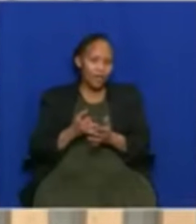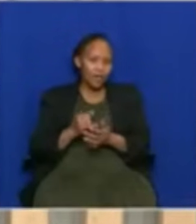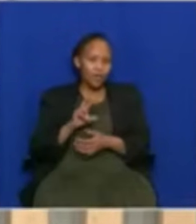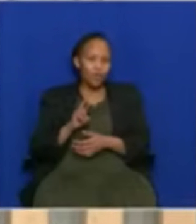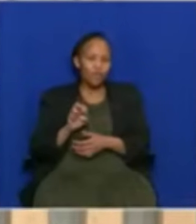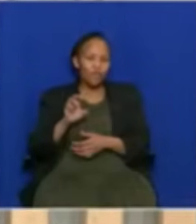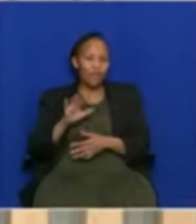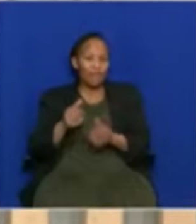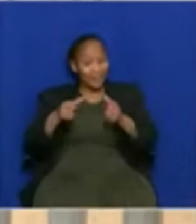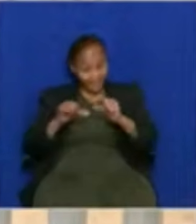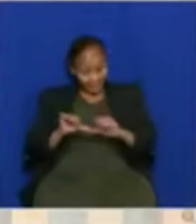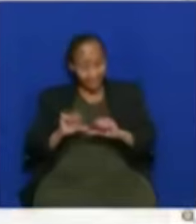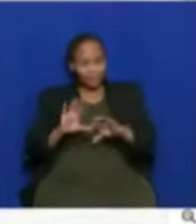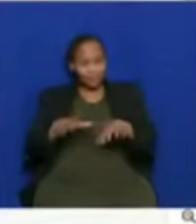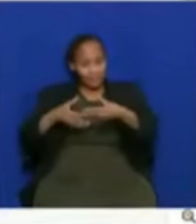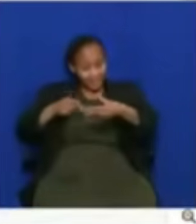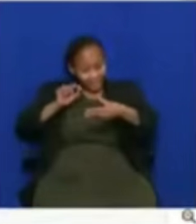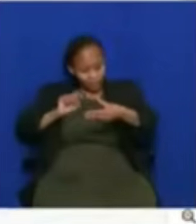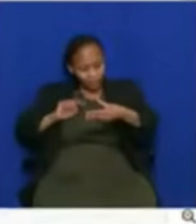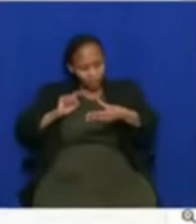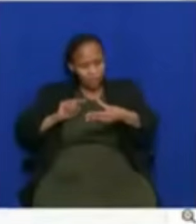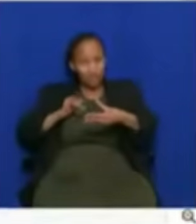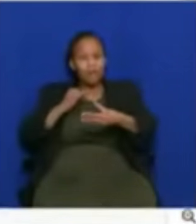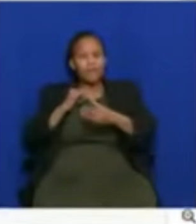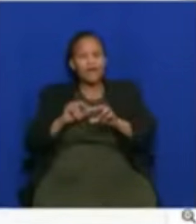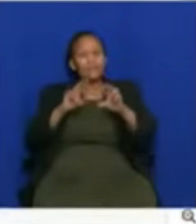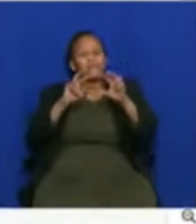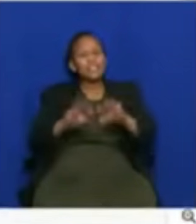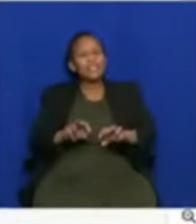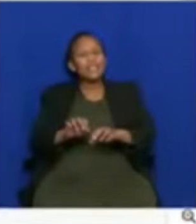miss in your investigation file? In my